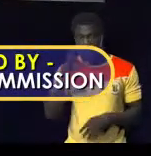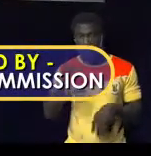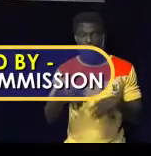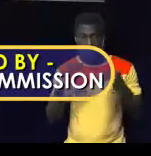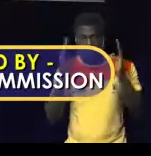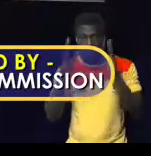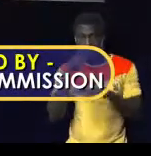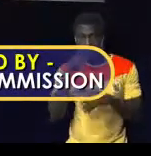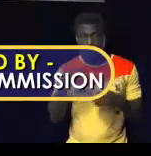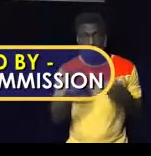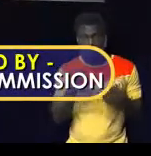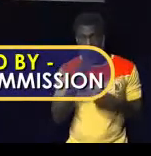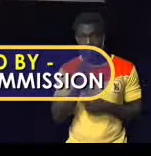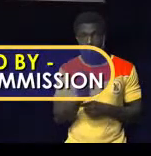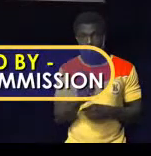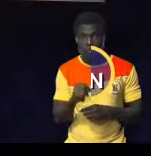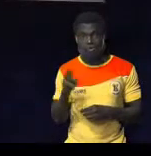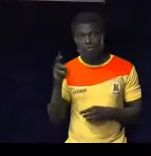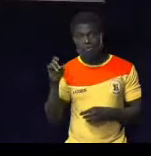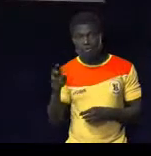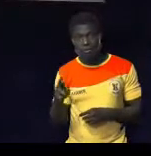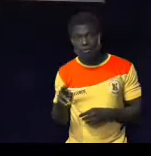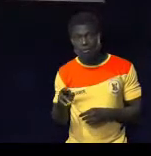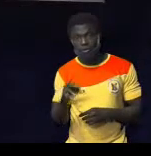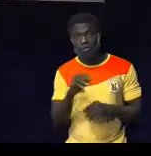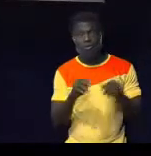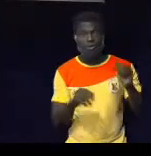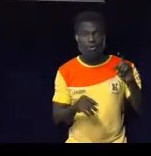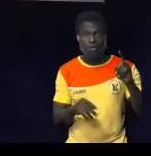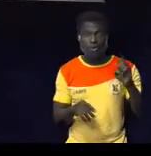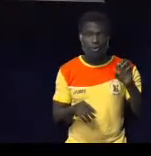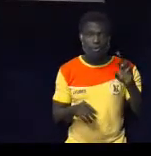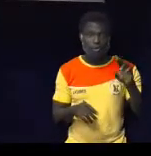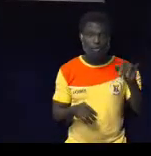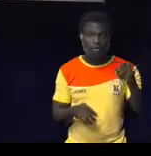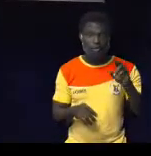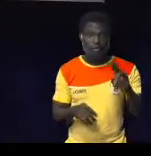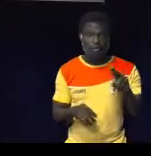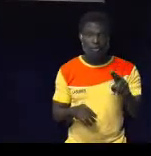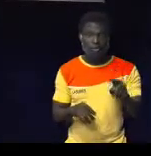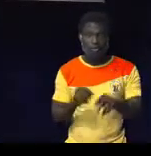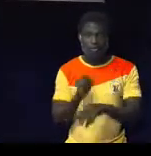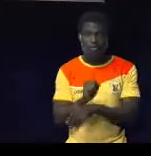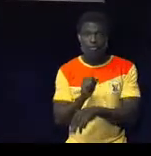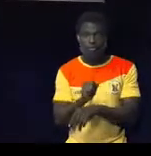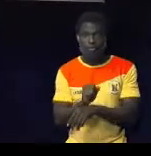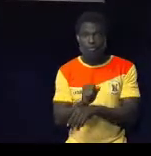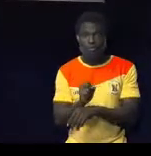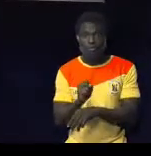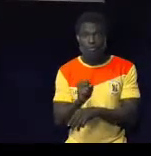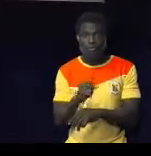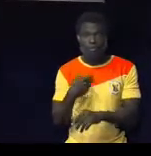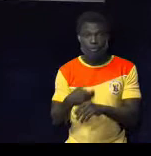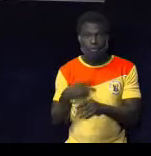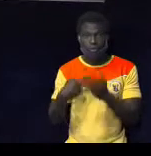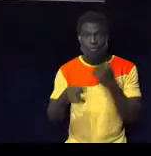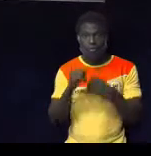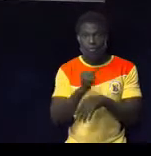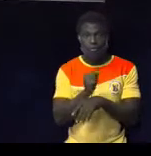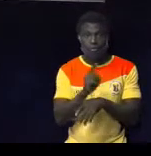let's check how attentive you've been. Mrs. Aderoju works hard. What is the adverb